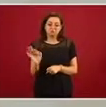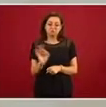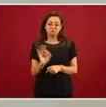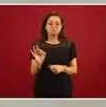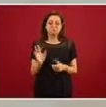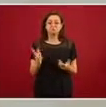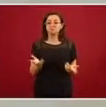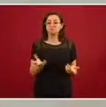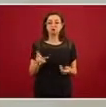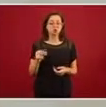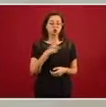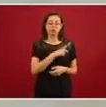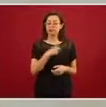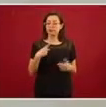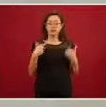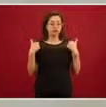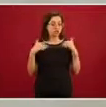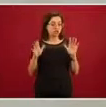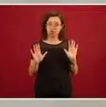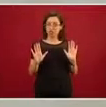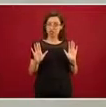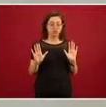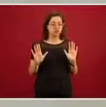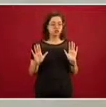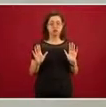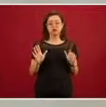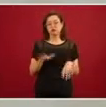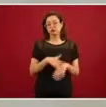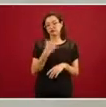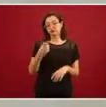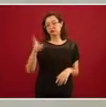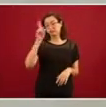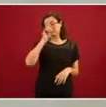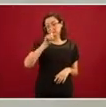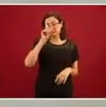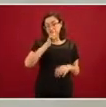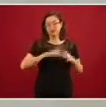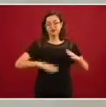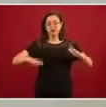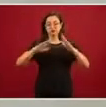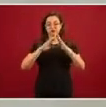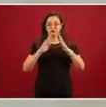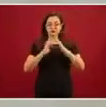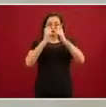case, and that is why we are constantly monitoring all of them.